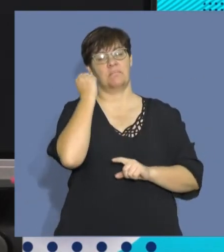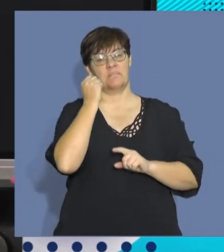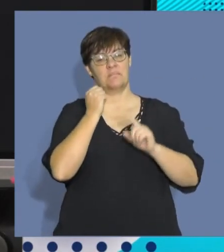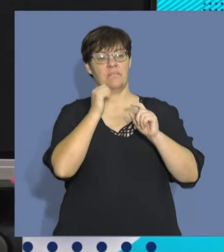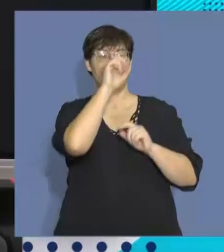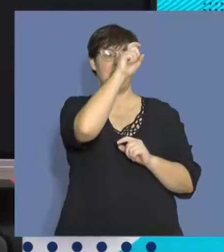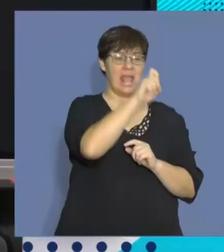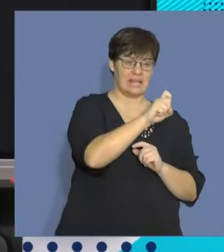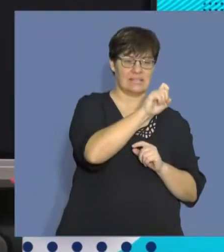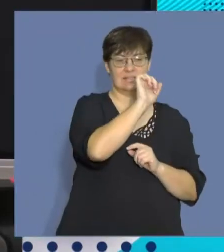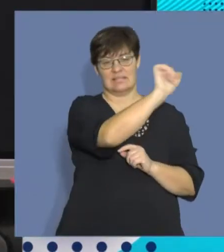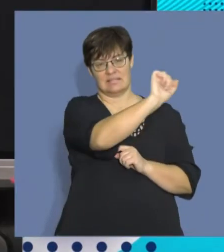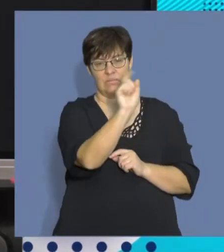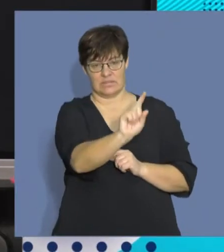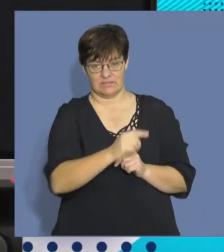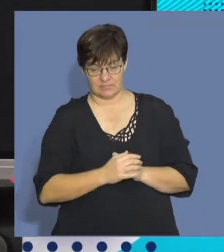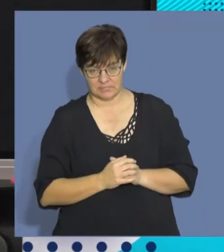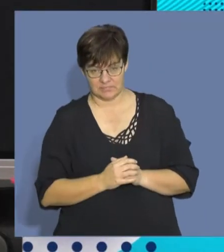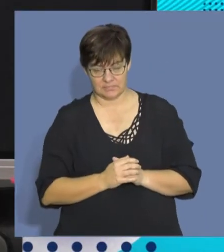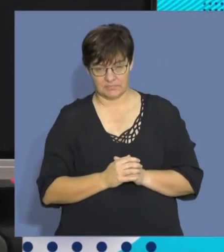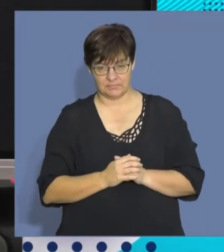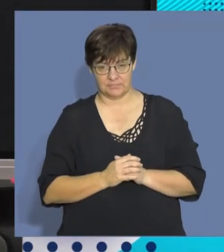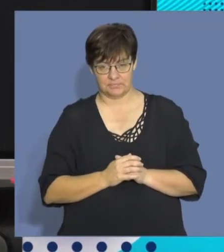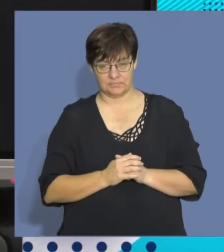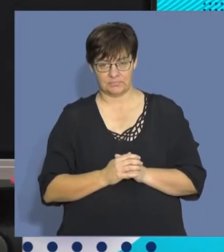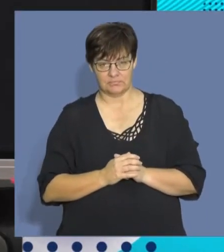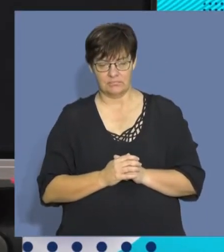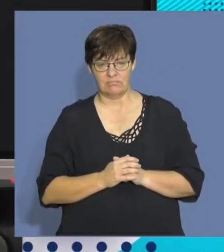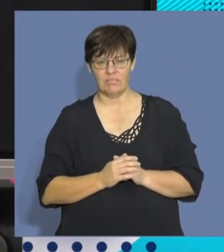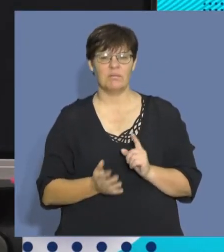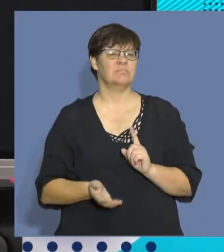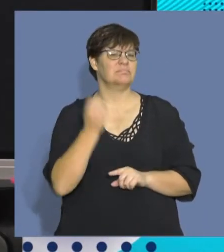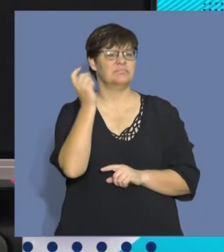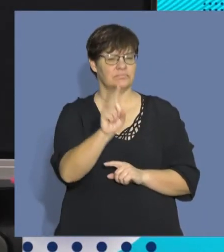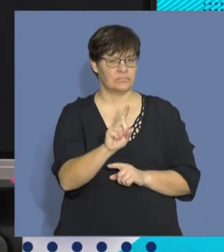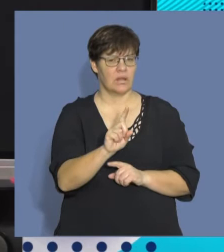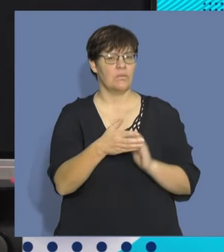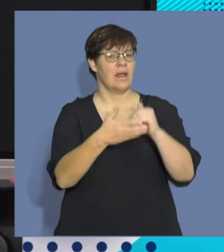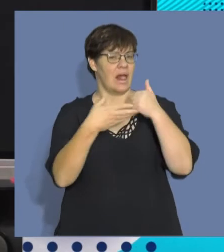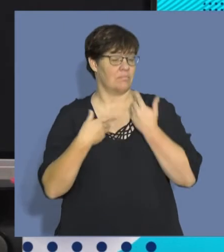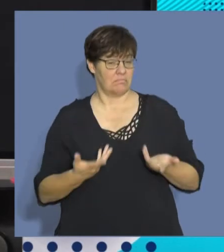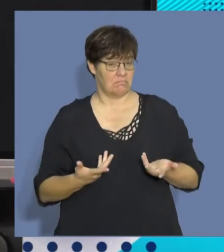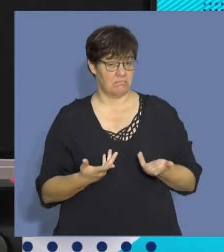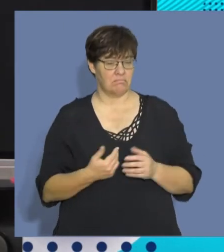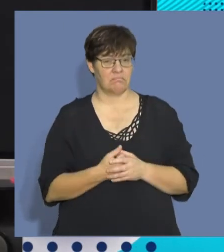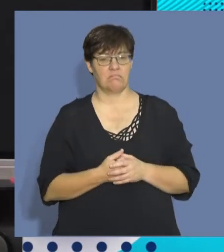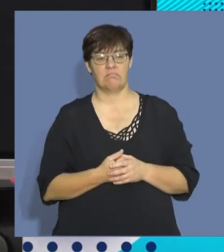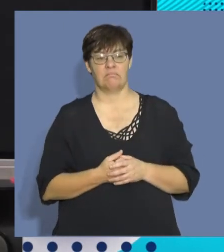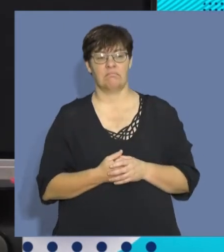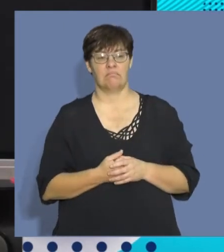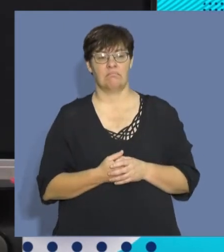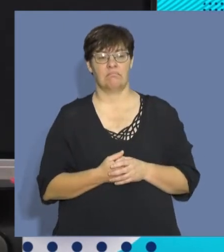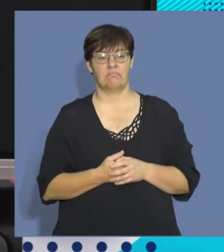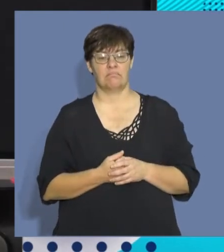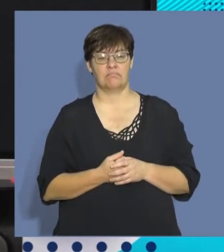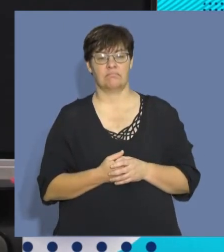try figure out what x is. Now, what I always find is very, very helpful in a question like this